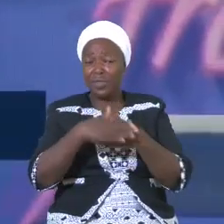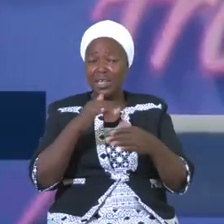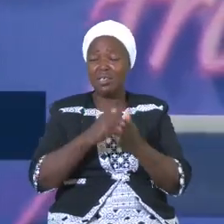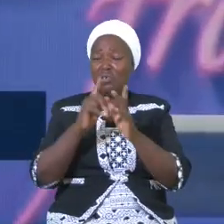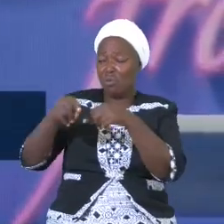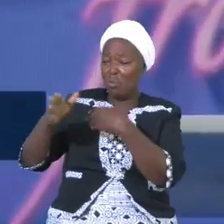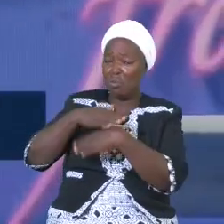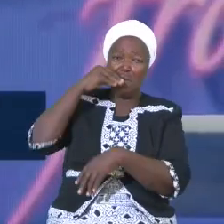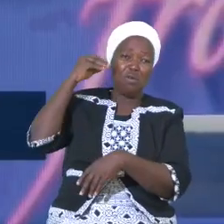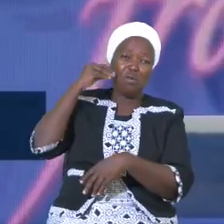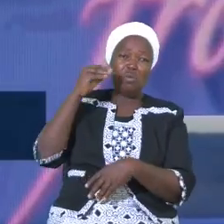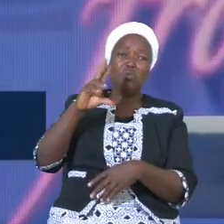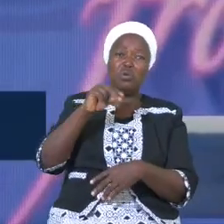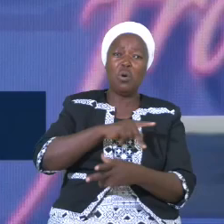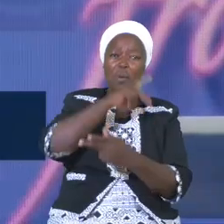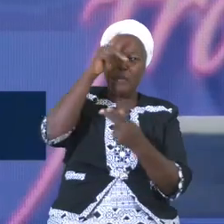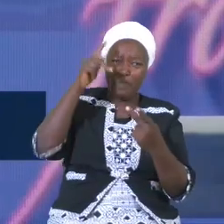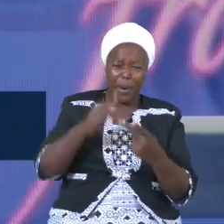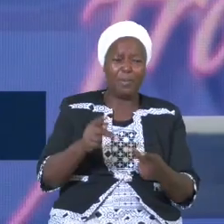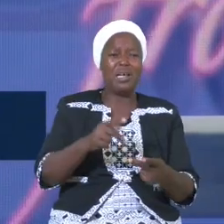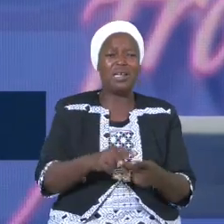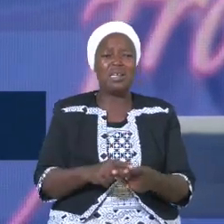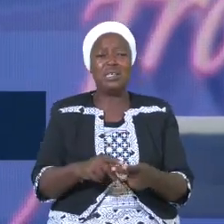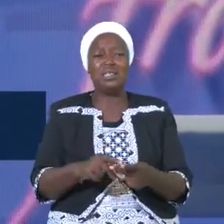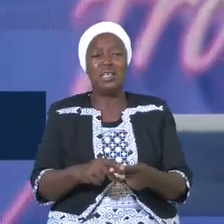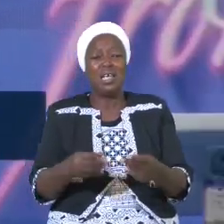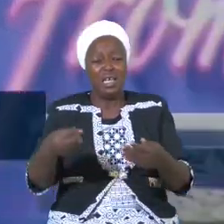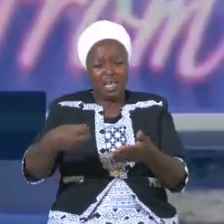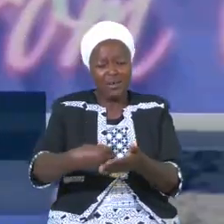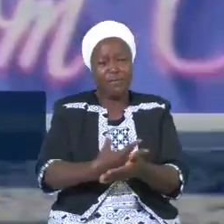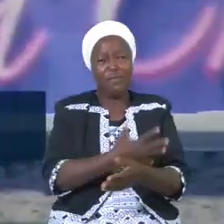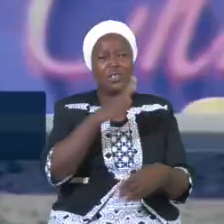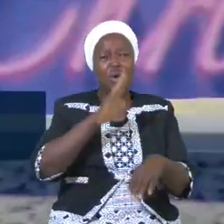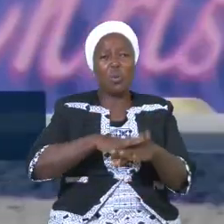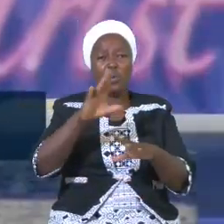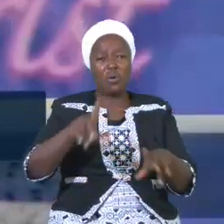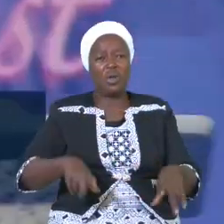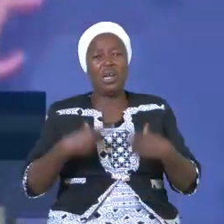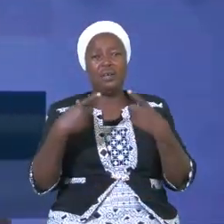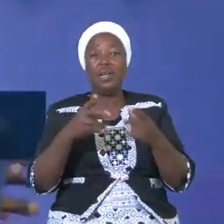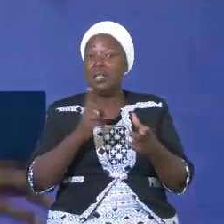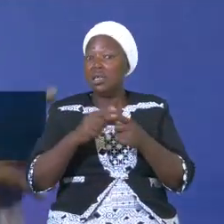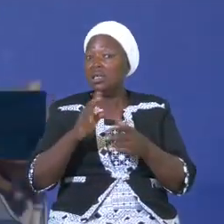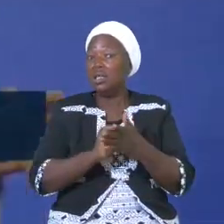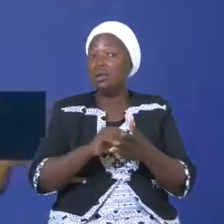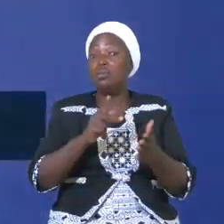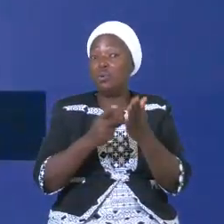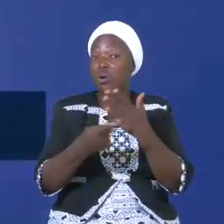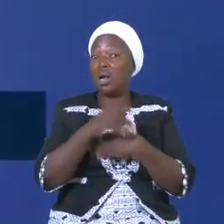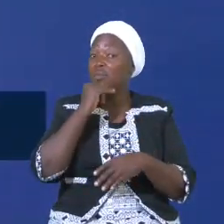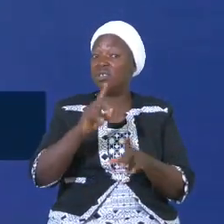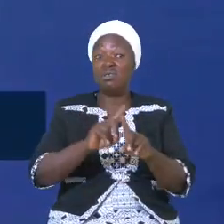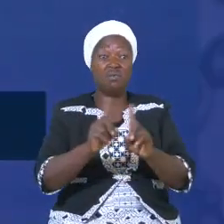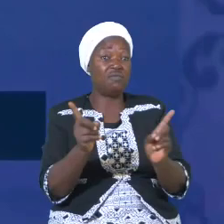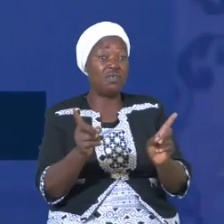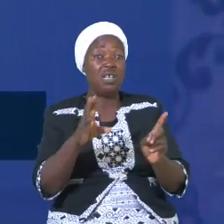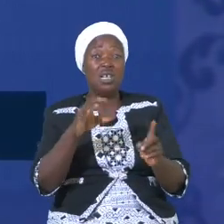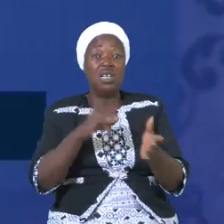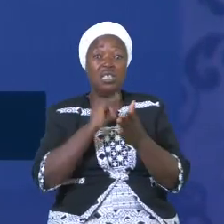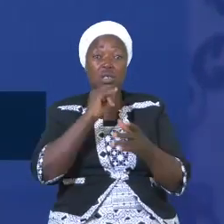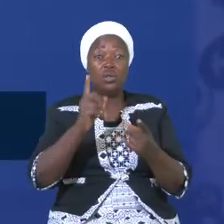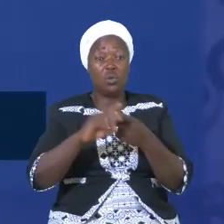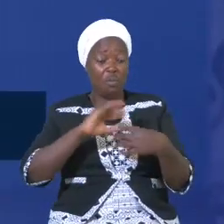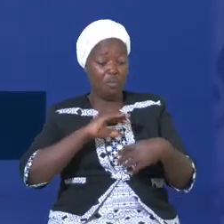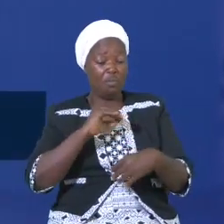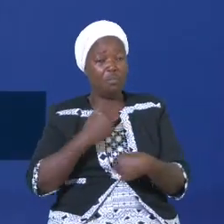permanent definite influence upon your life the crusade is different is to make us have the grace of